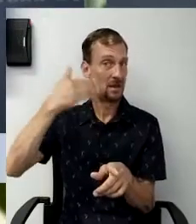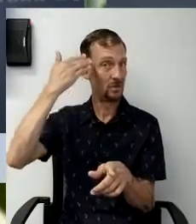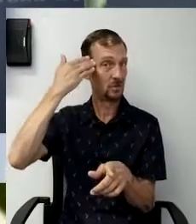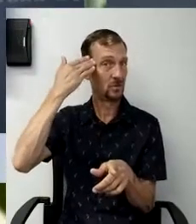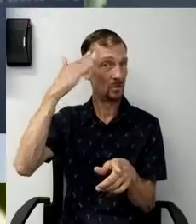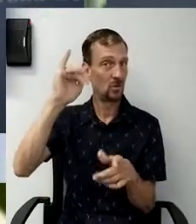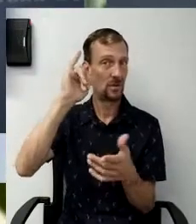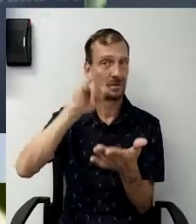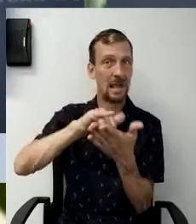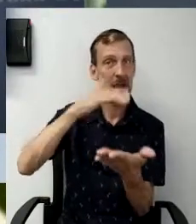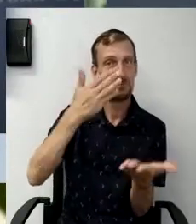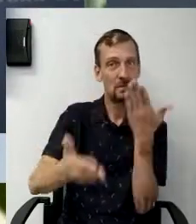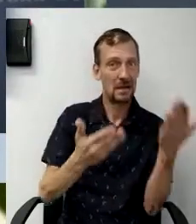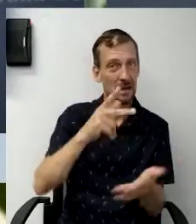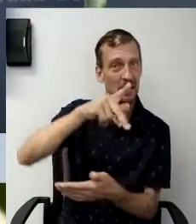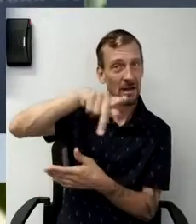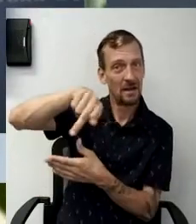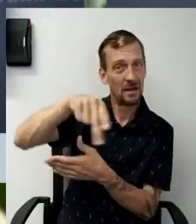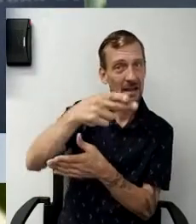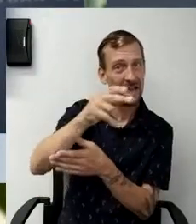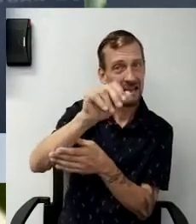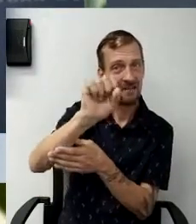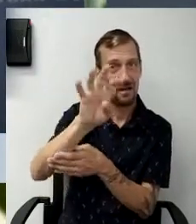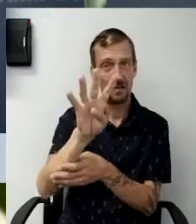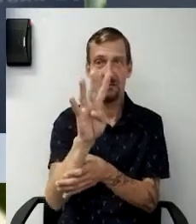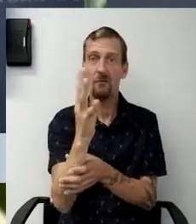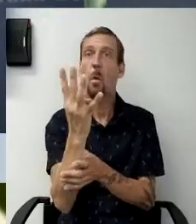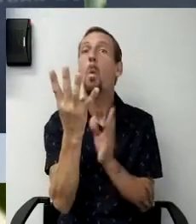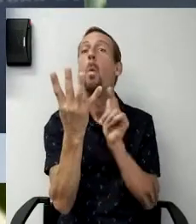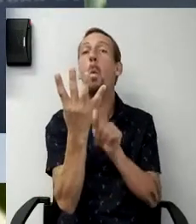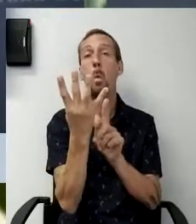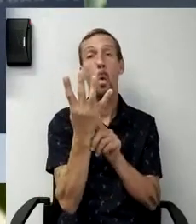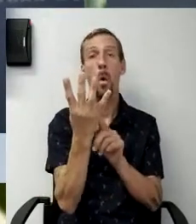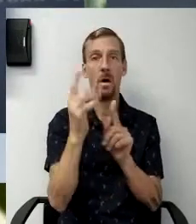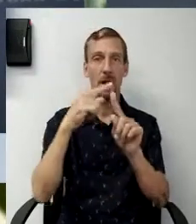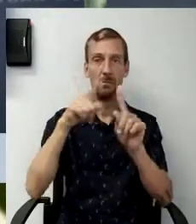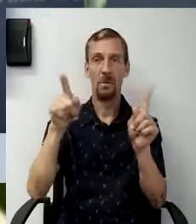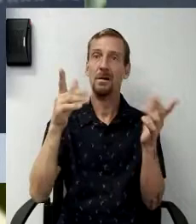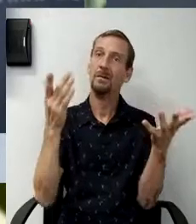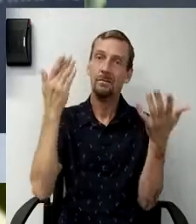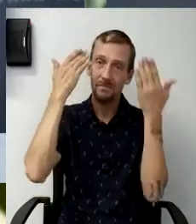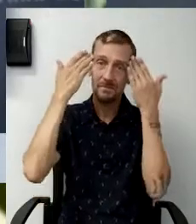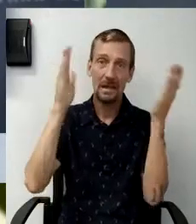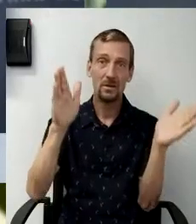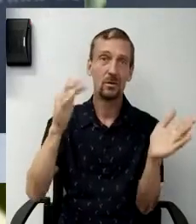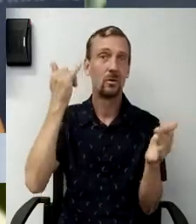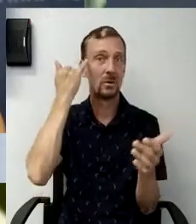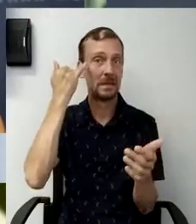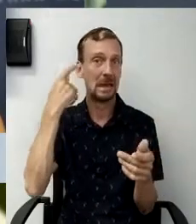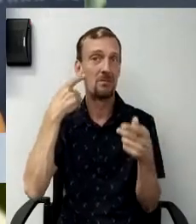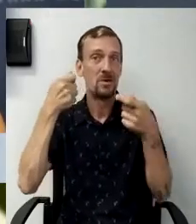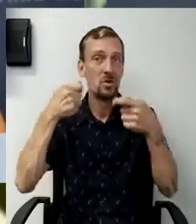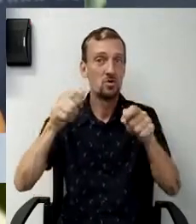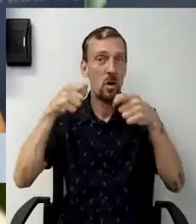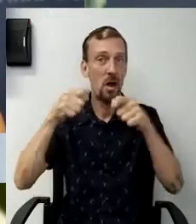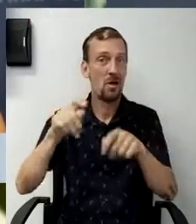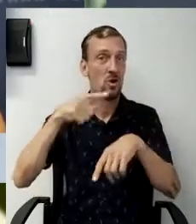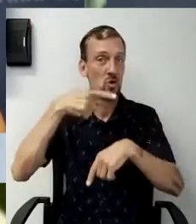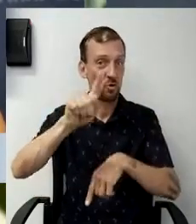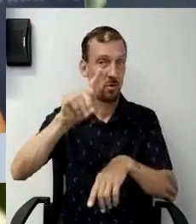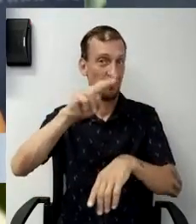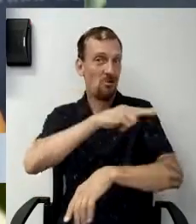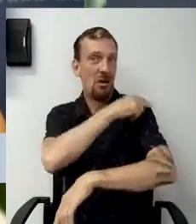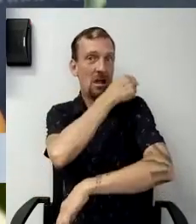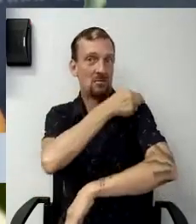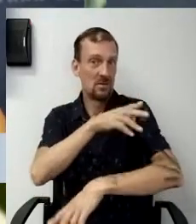phase 4, if there's any trials that are done at the hospital level. I don't believe that's the case, but I